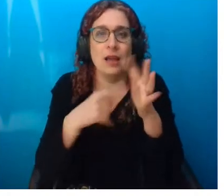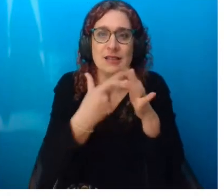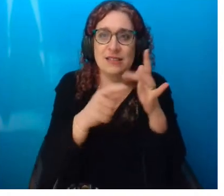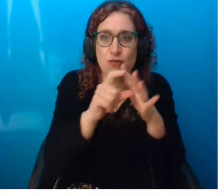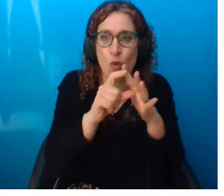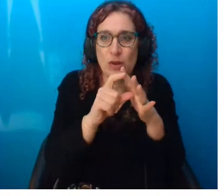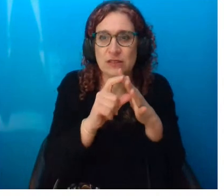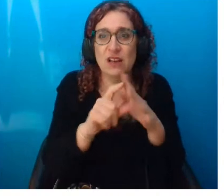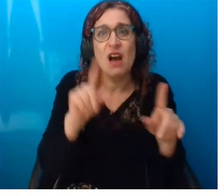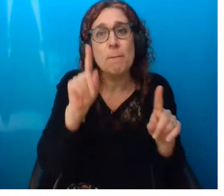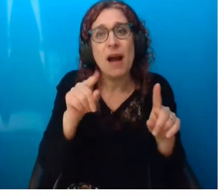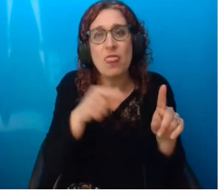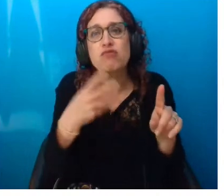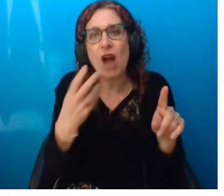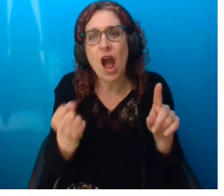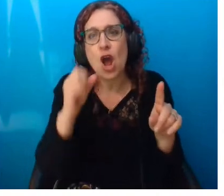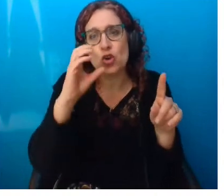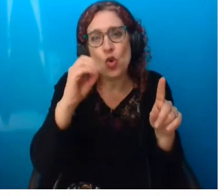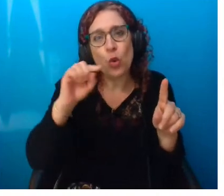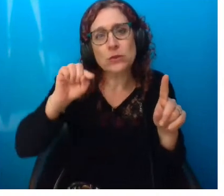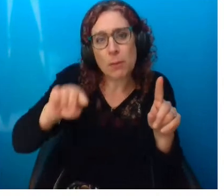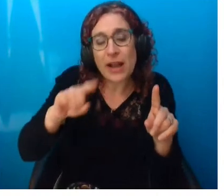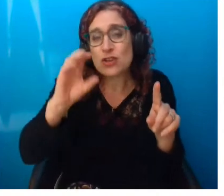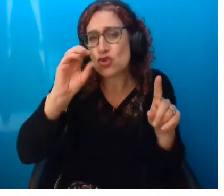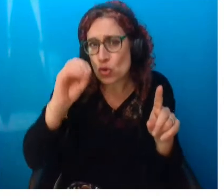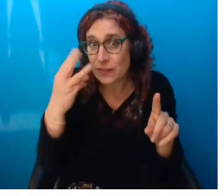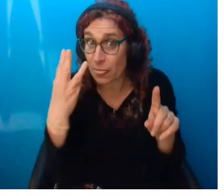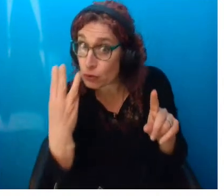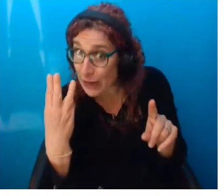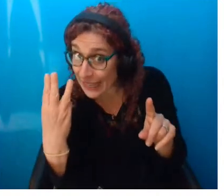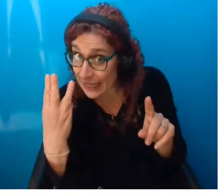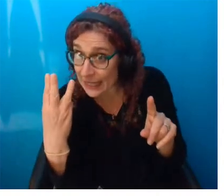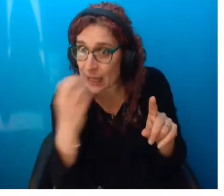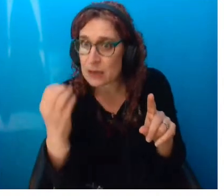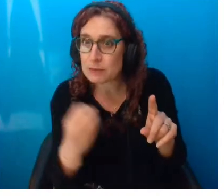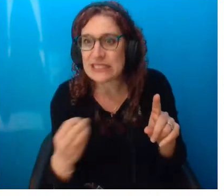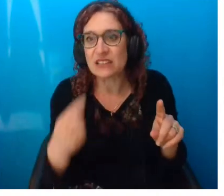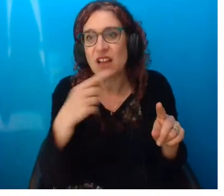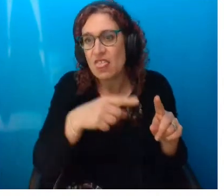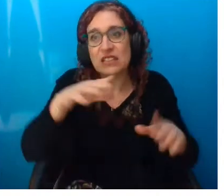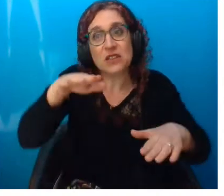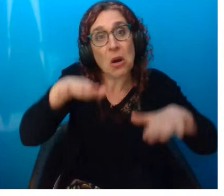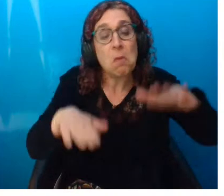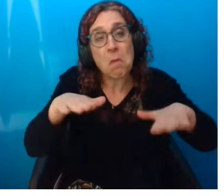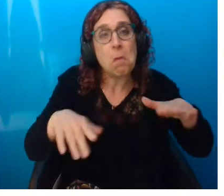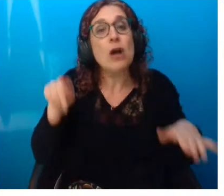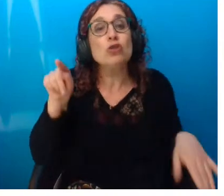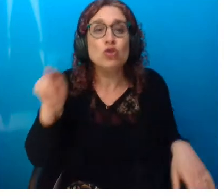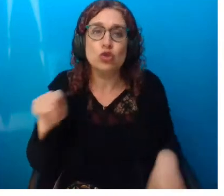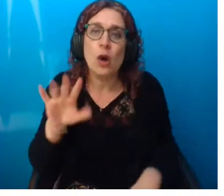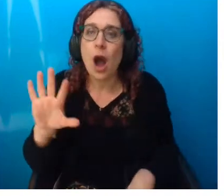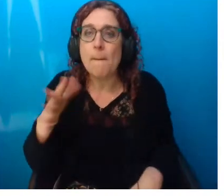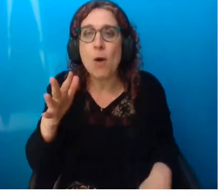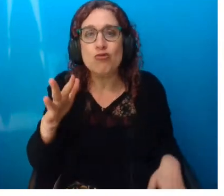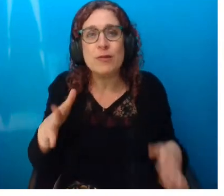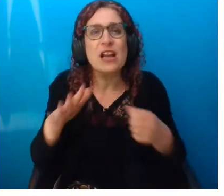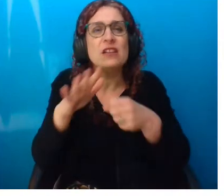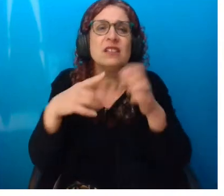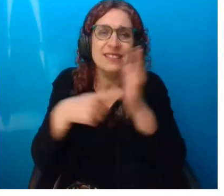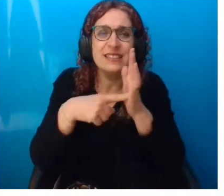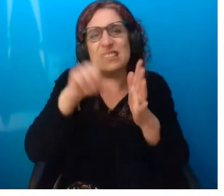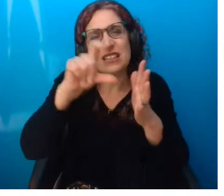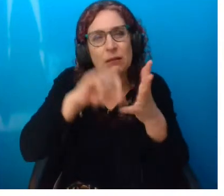0.03% strength is equivalent in potency to a moderate topical steroid such as